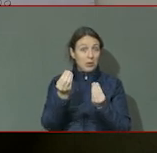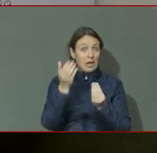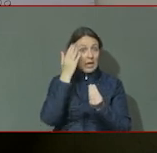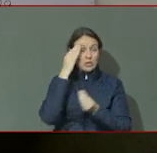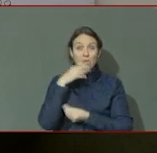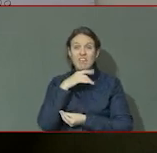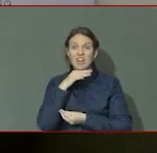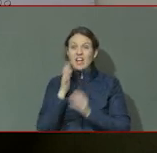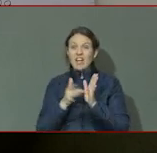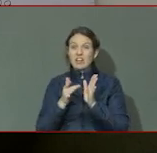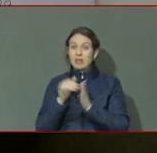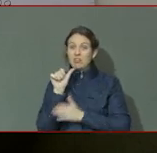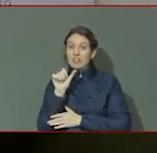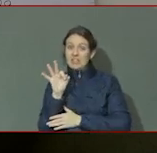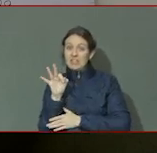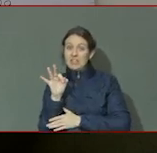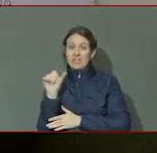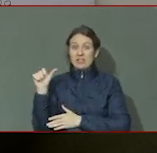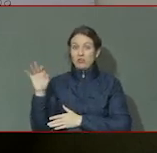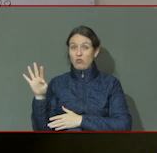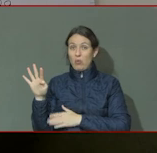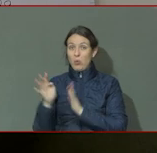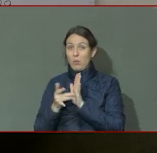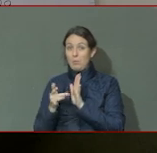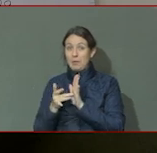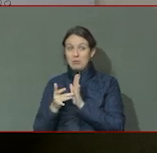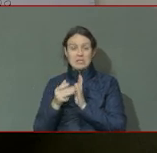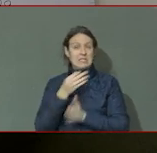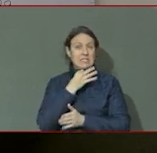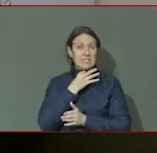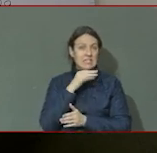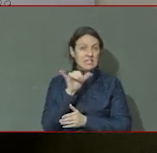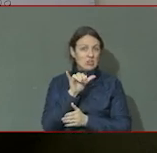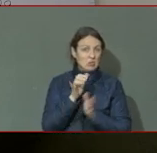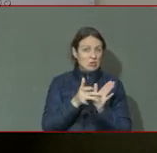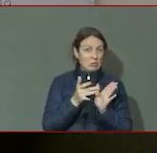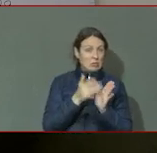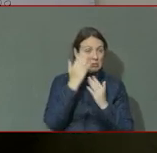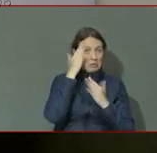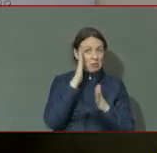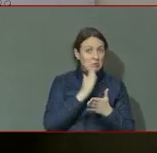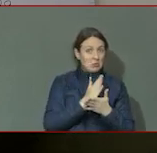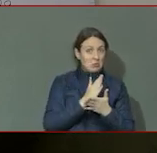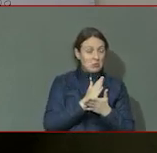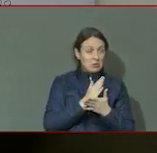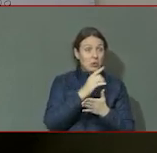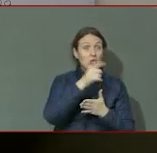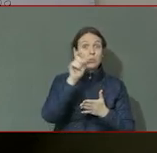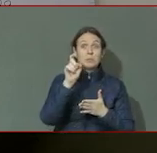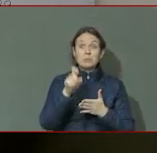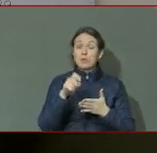it's page 63 and 64. I'm not sure if it's in English the same 2 pages. But you must